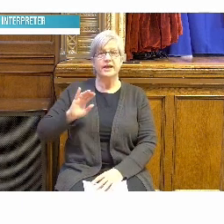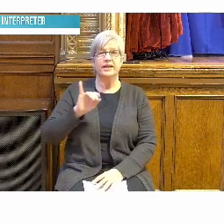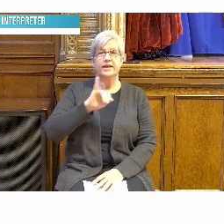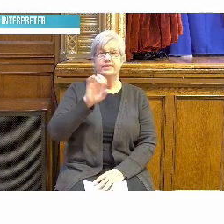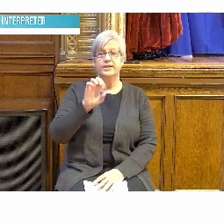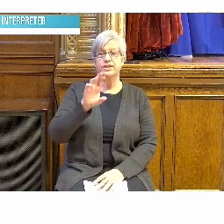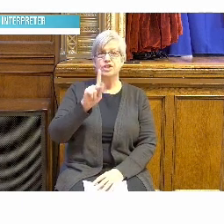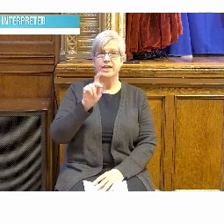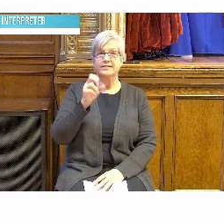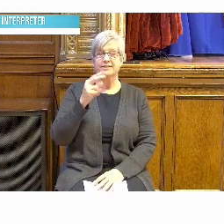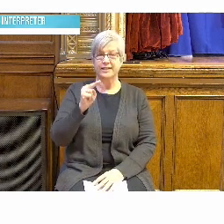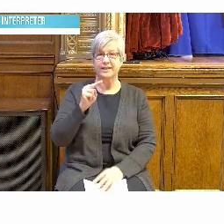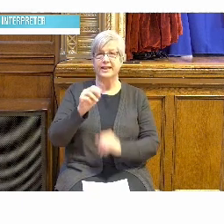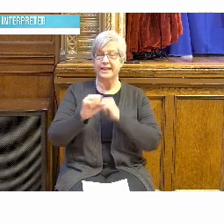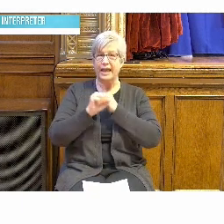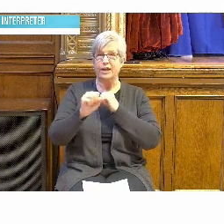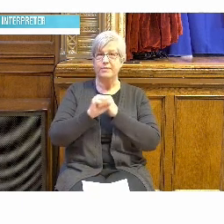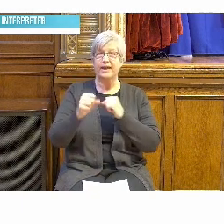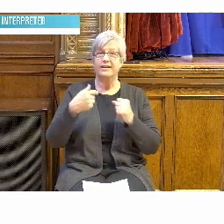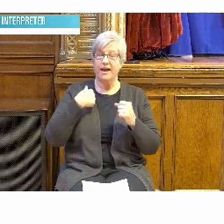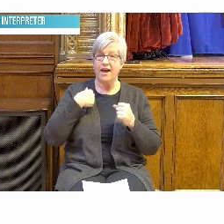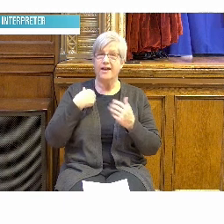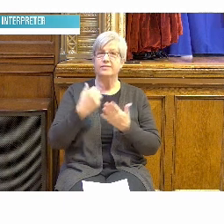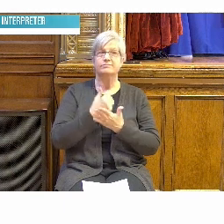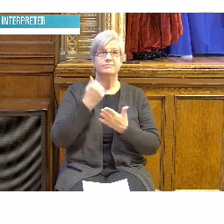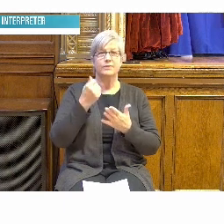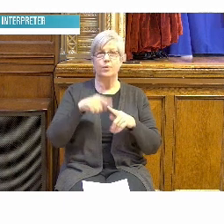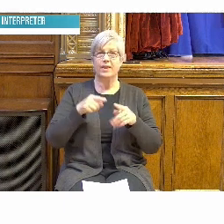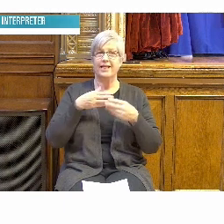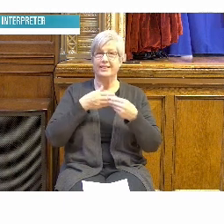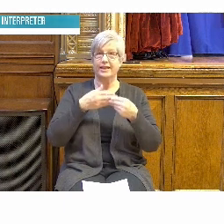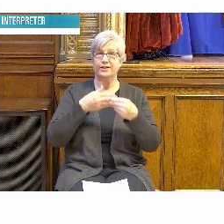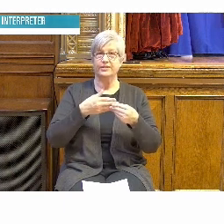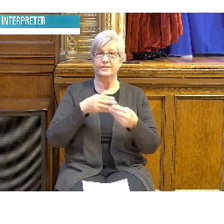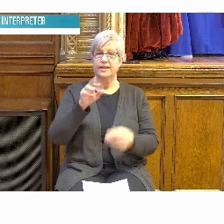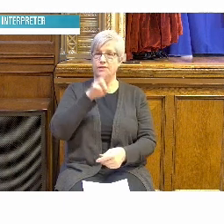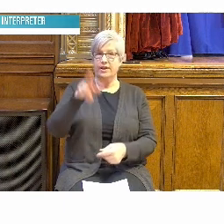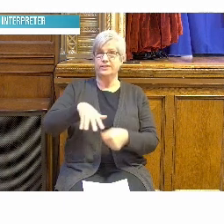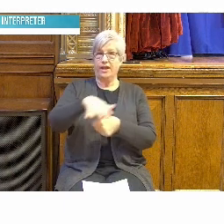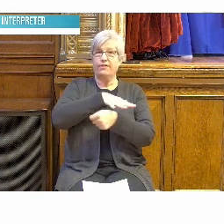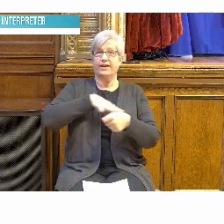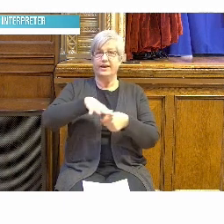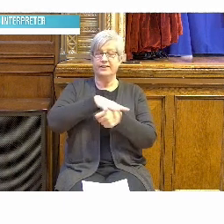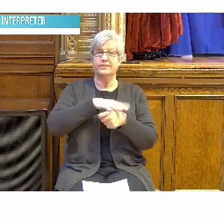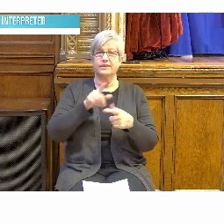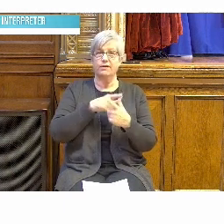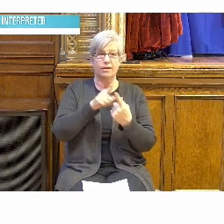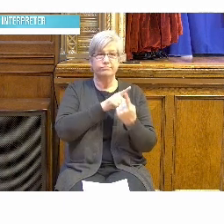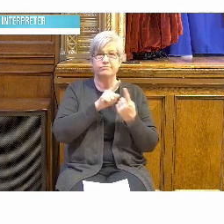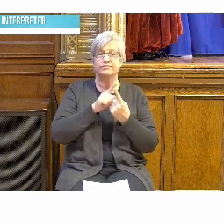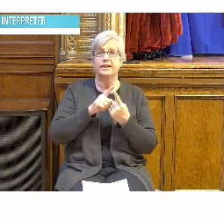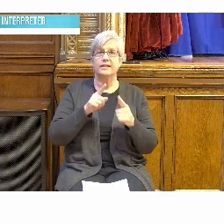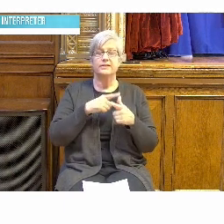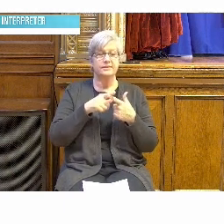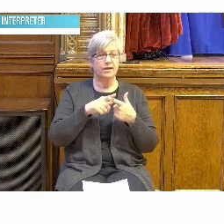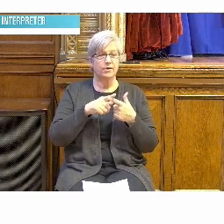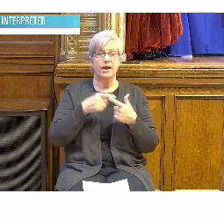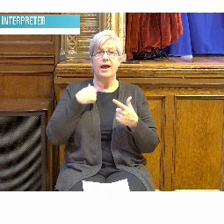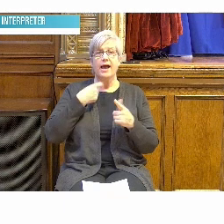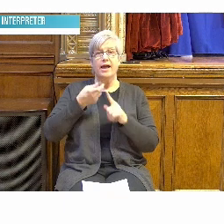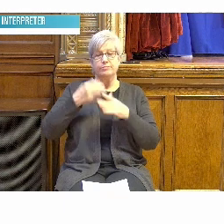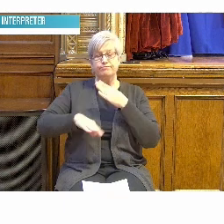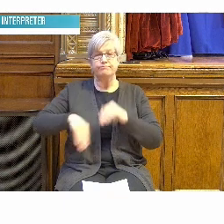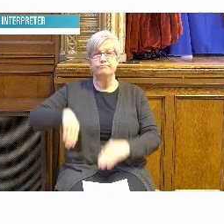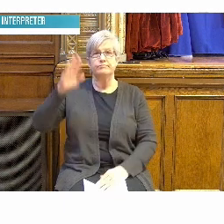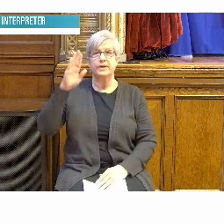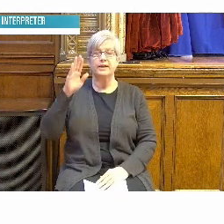campaign, I had an opportunity to work with leaders there in Rochester. I hail essentially from